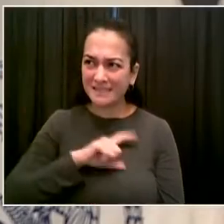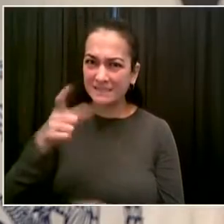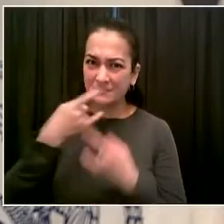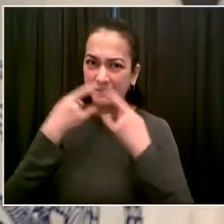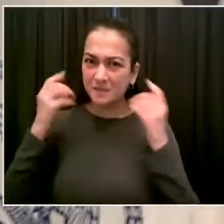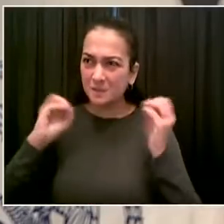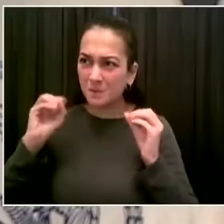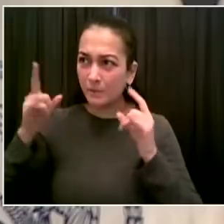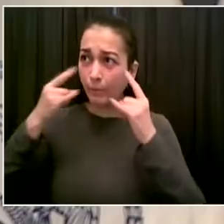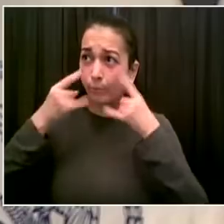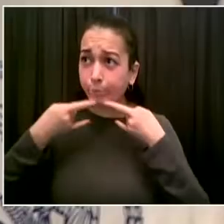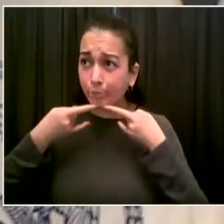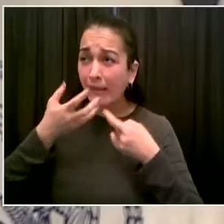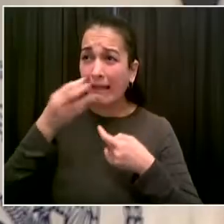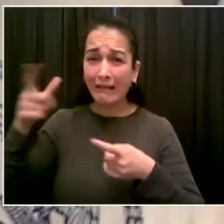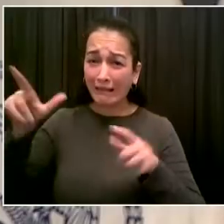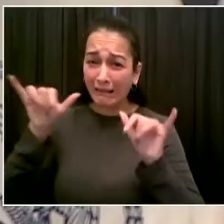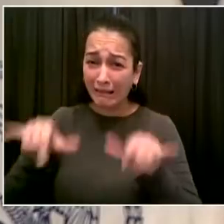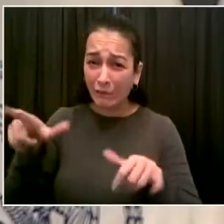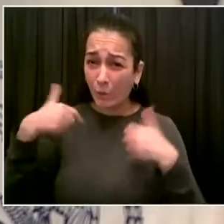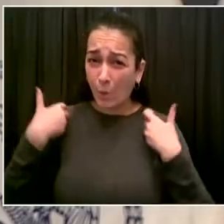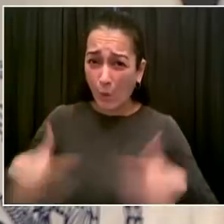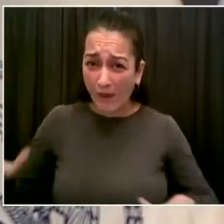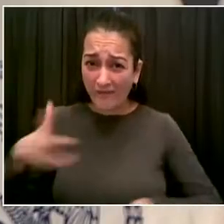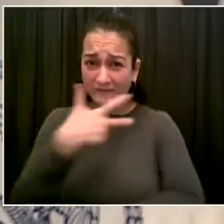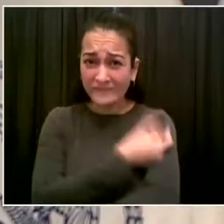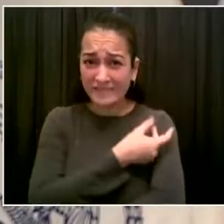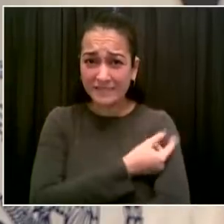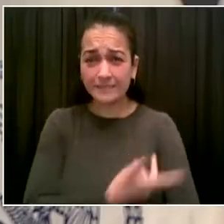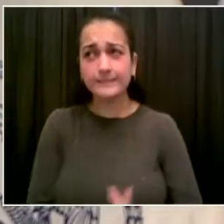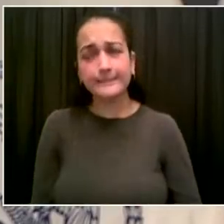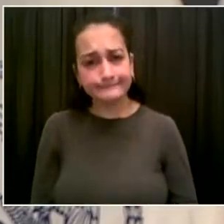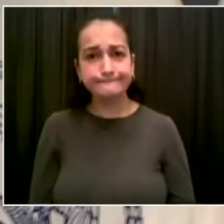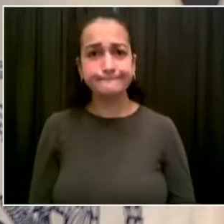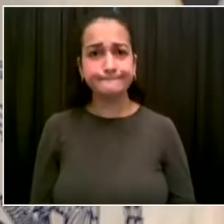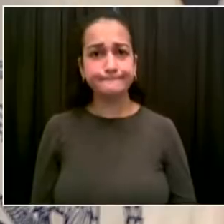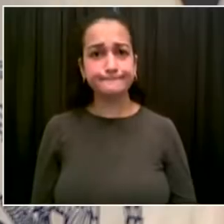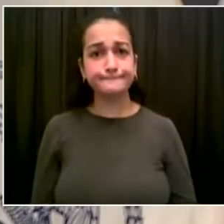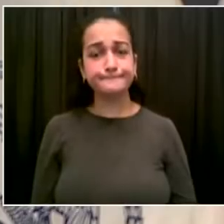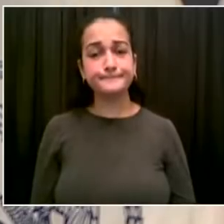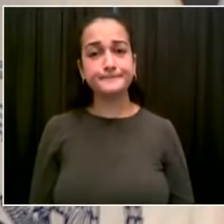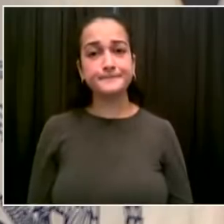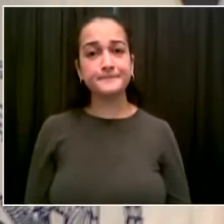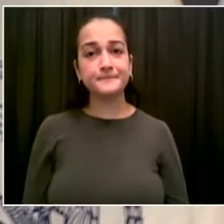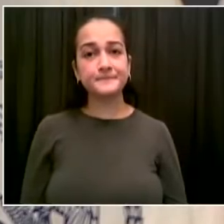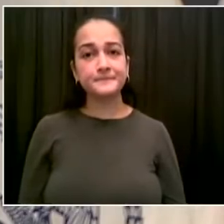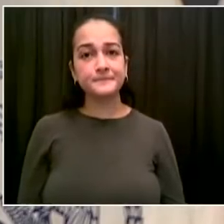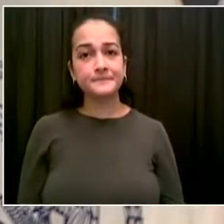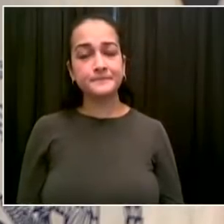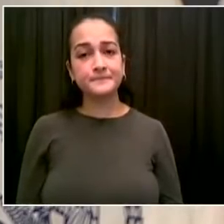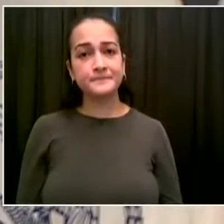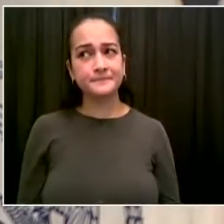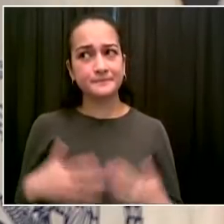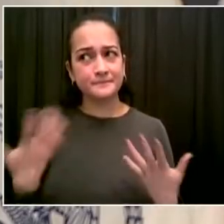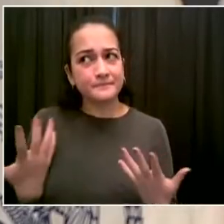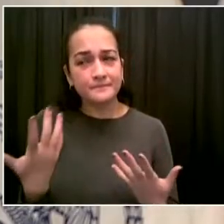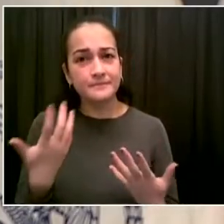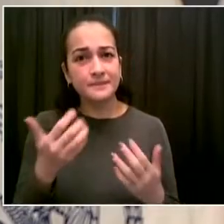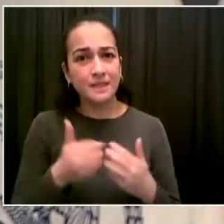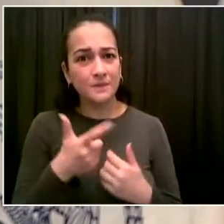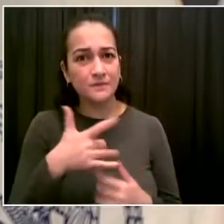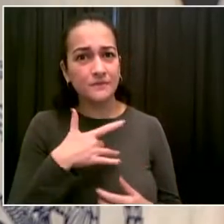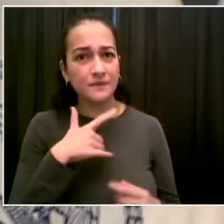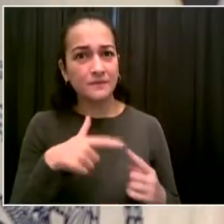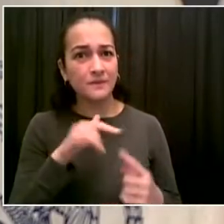today around your announcement. So I'm curious, kind of like, how do you weigh these two things and try to focus on gaining trust of